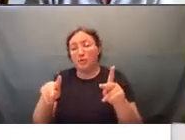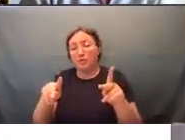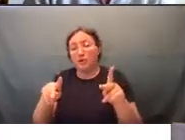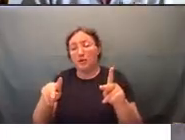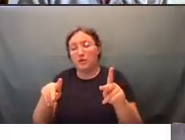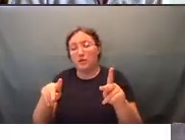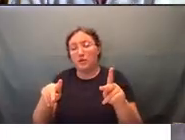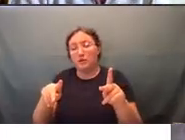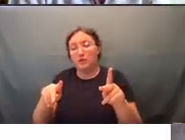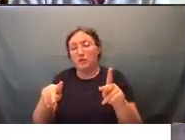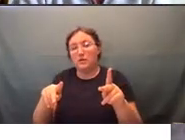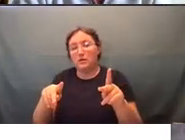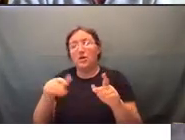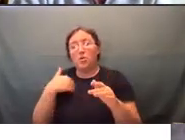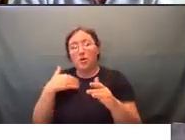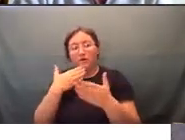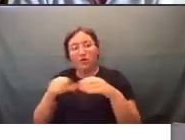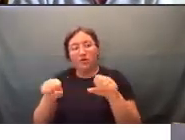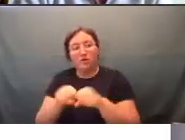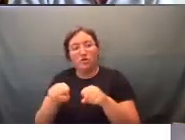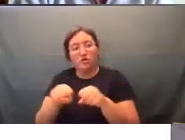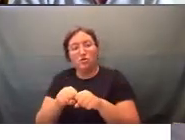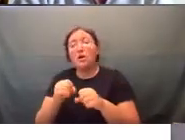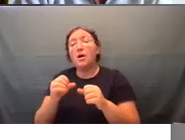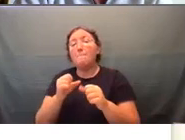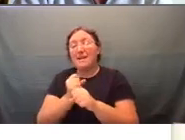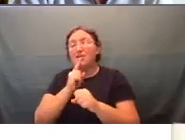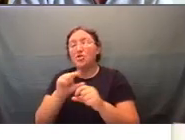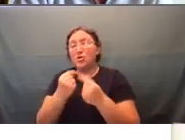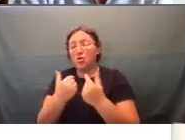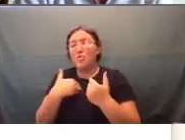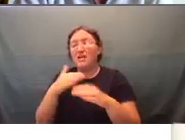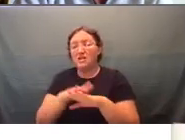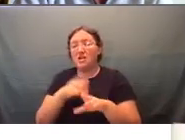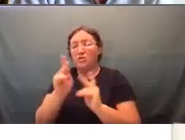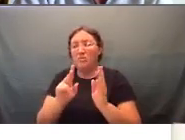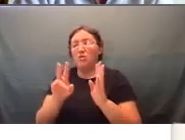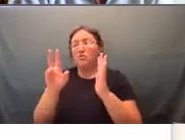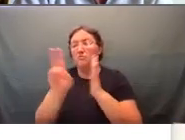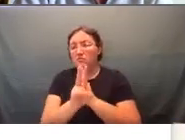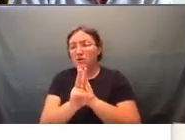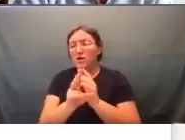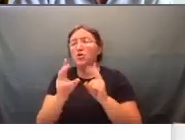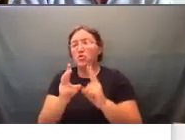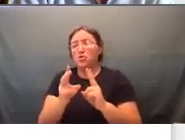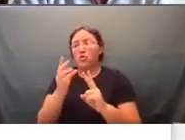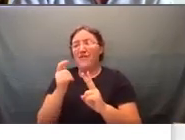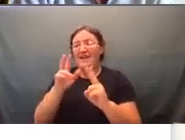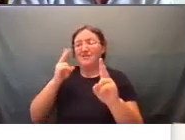good tread, we'll put those gloves on, and up we go. Here are those posts, here's the